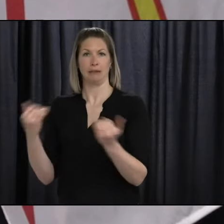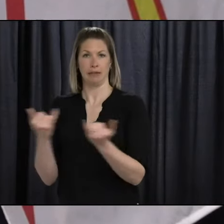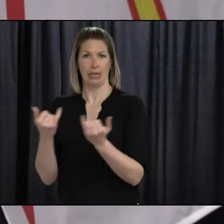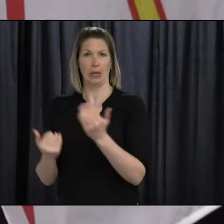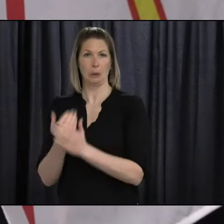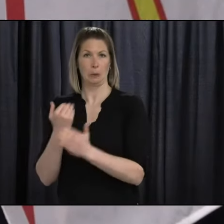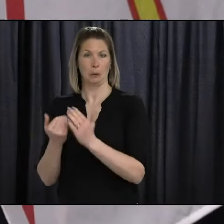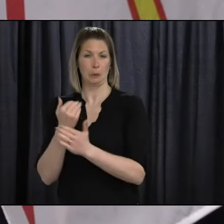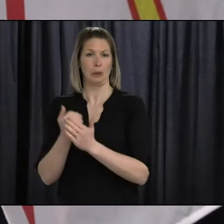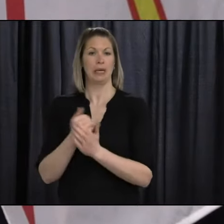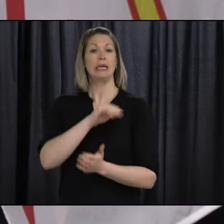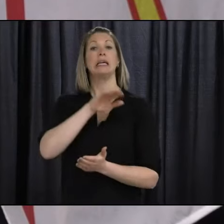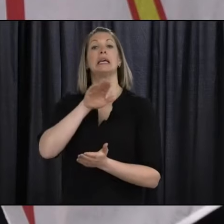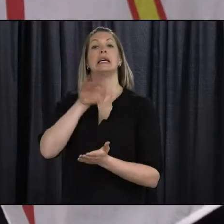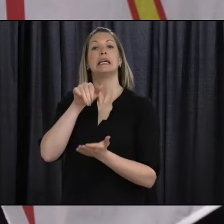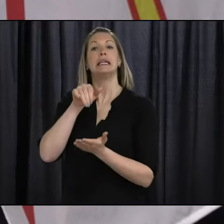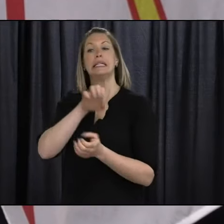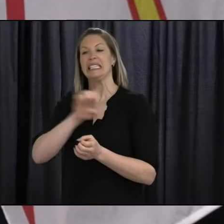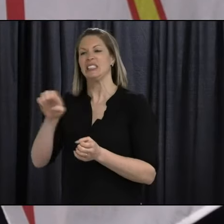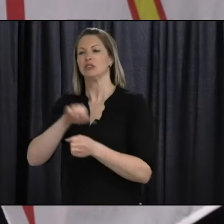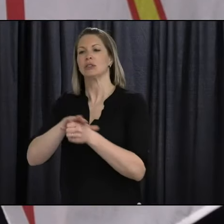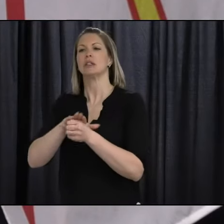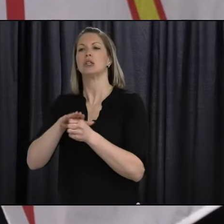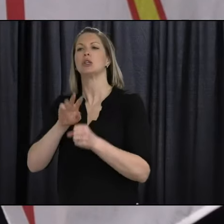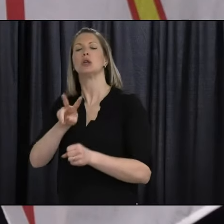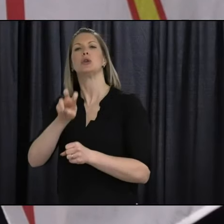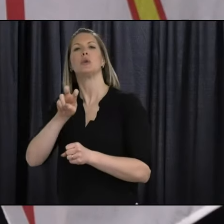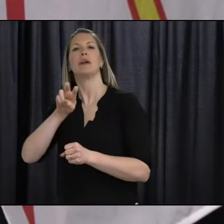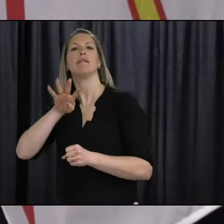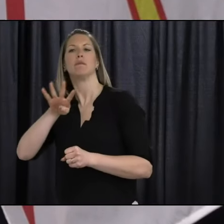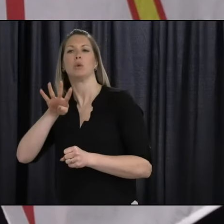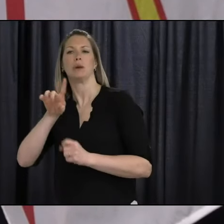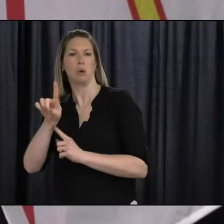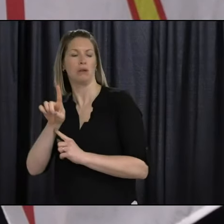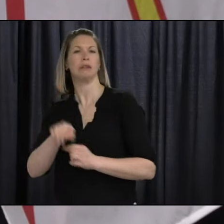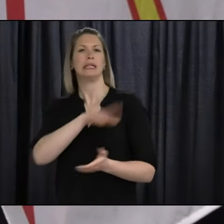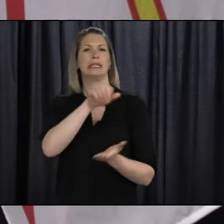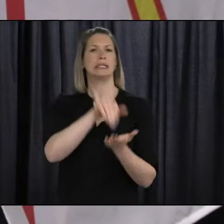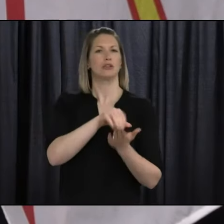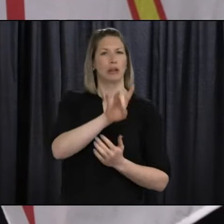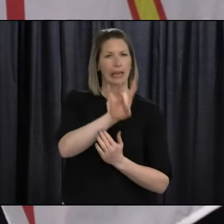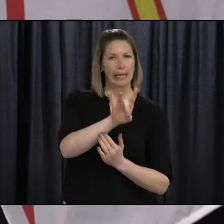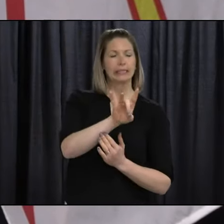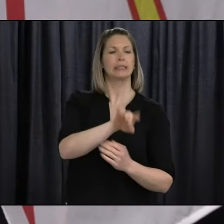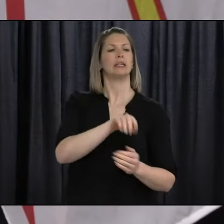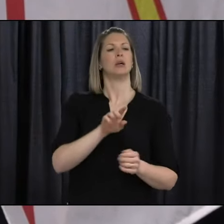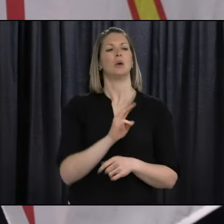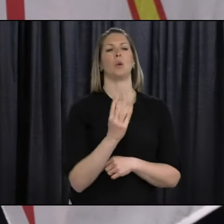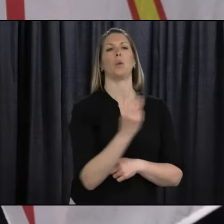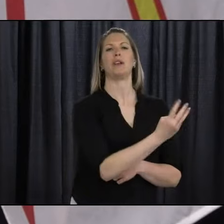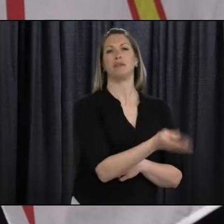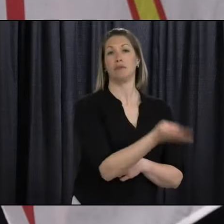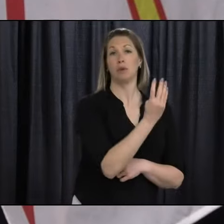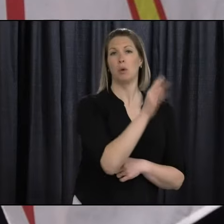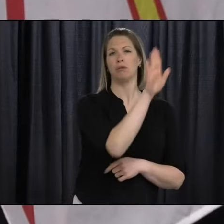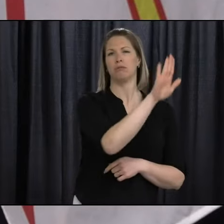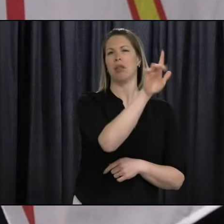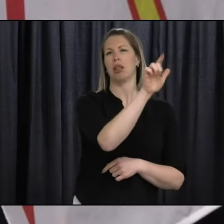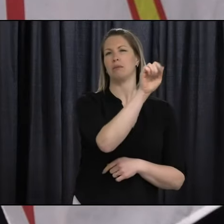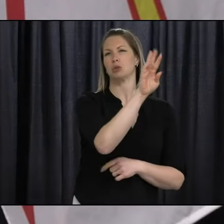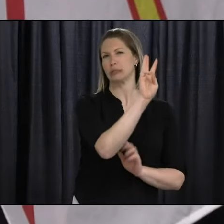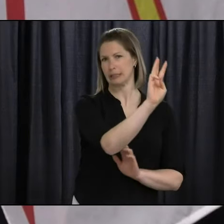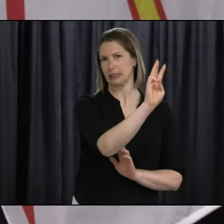Eastern, 8 in Central, 4 in Western, and 6 in Labrador-Grenville Health. Protecting Newfoundlanders and Labradorians from